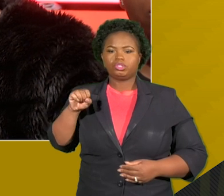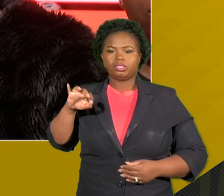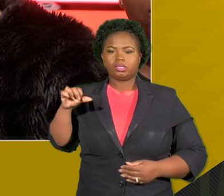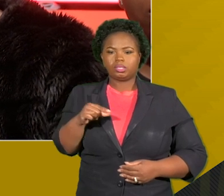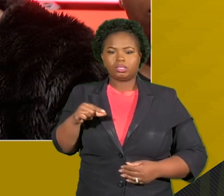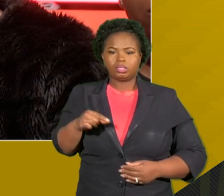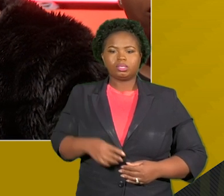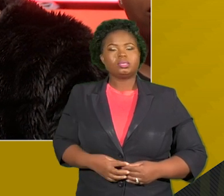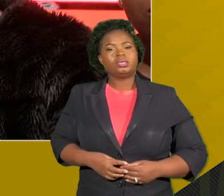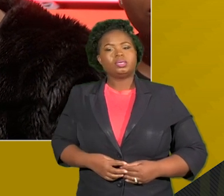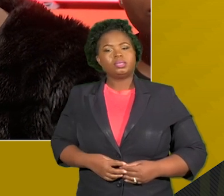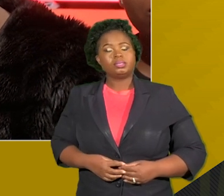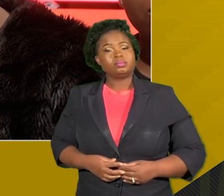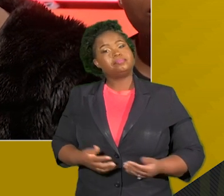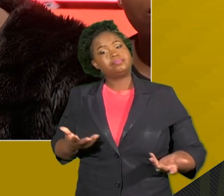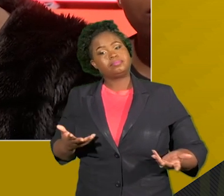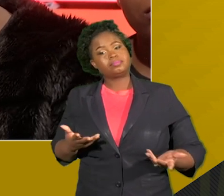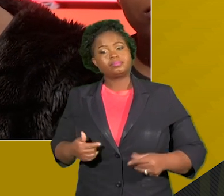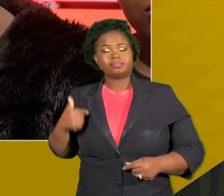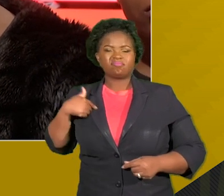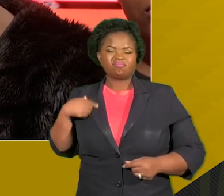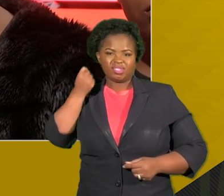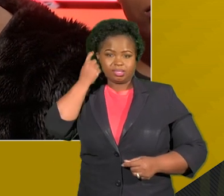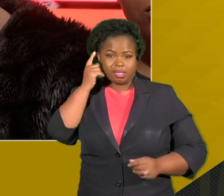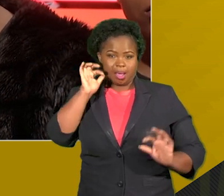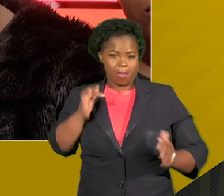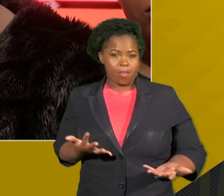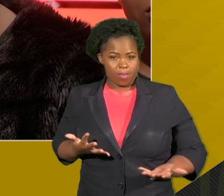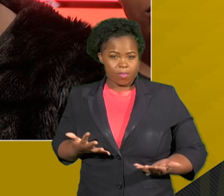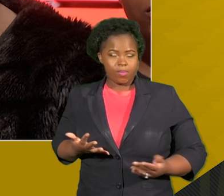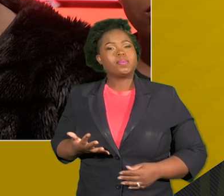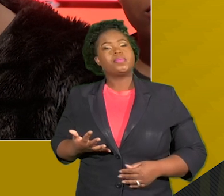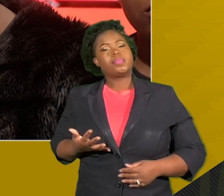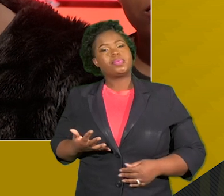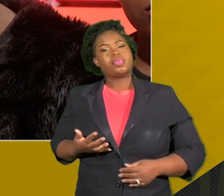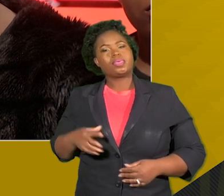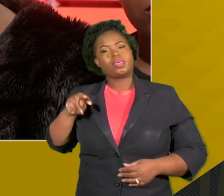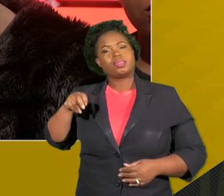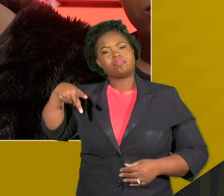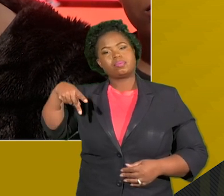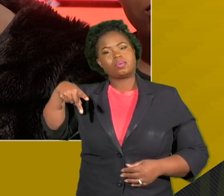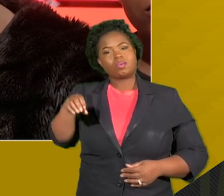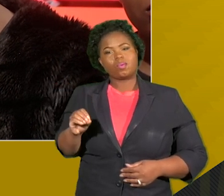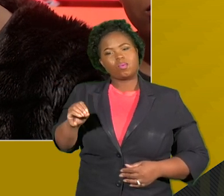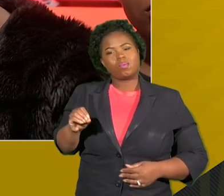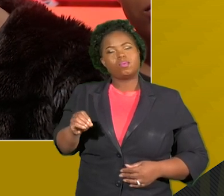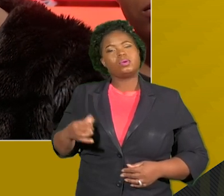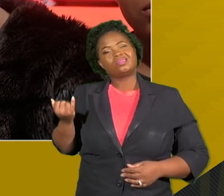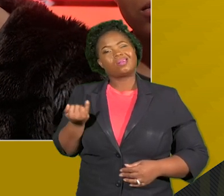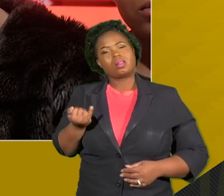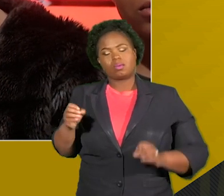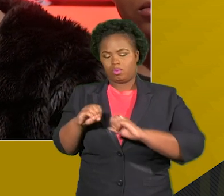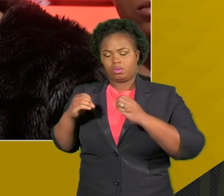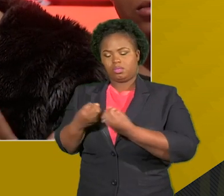tlogolo sa matentse mo rera se batane. Basically ka mogona ke kushang nation a non profit organization, ke organization ye e